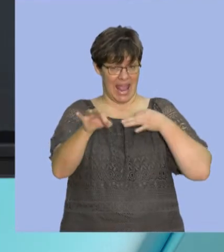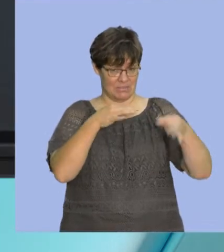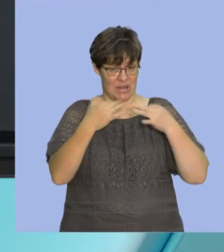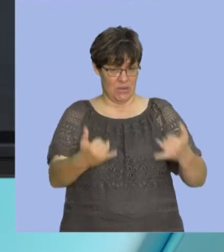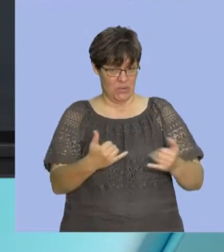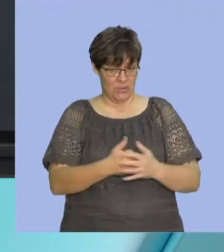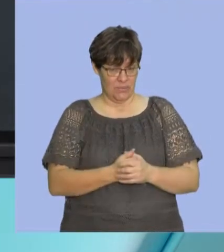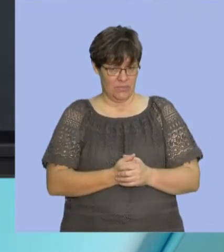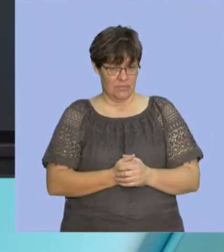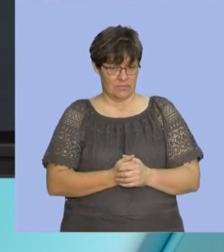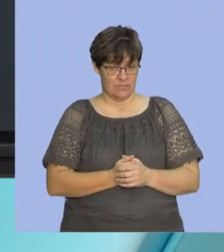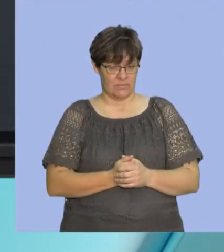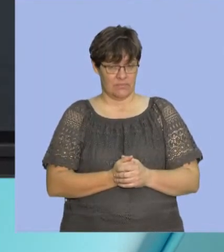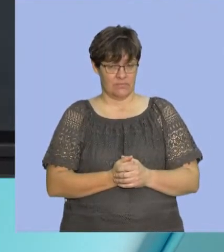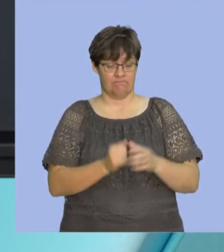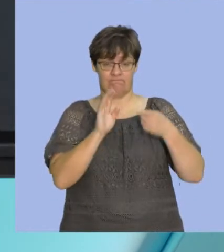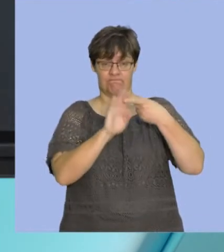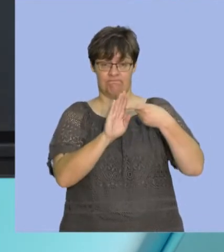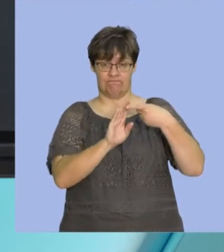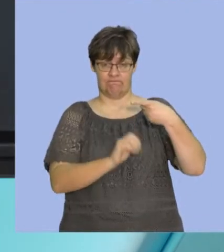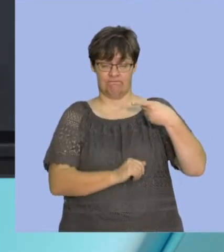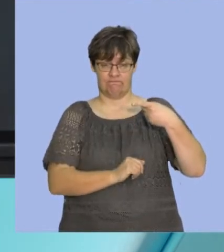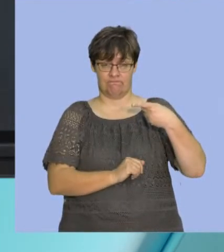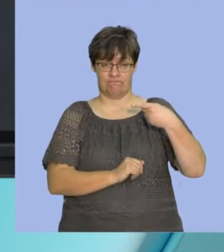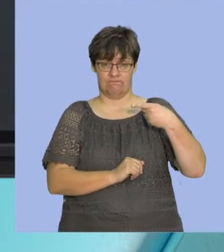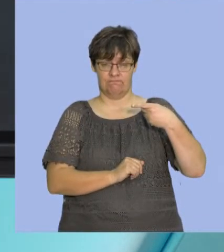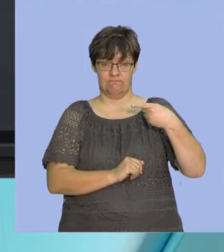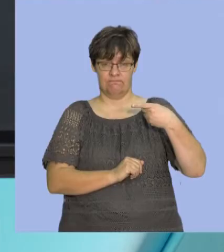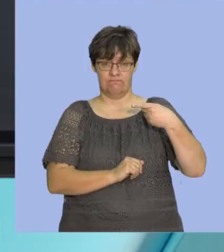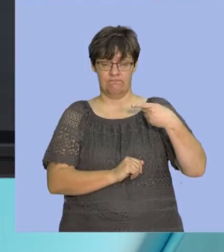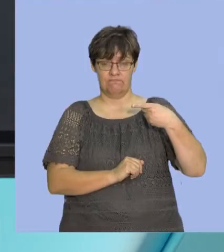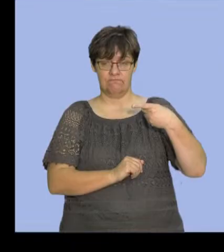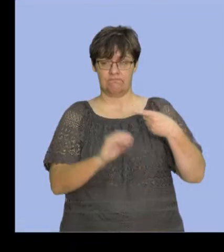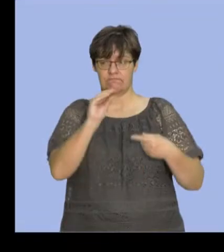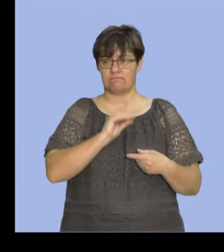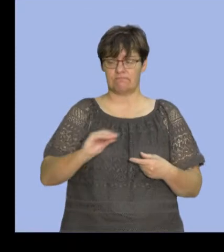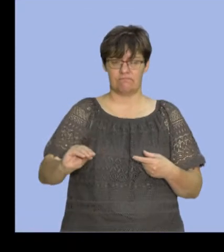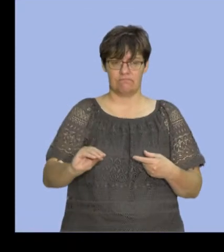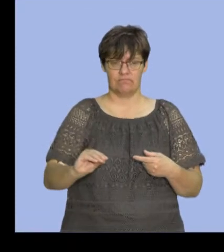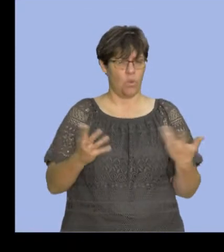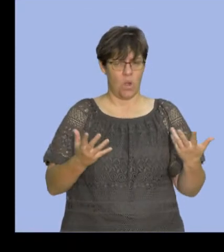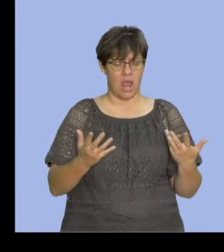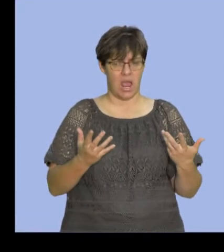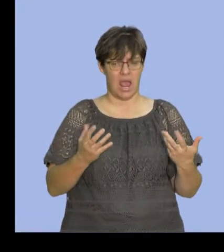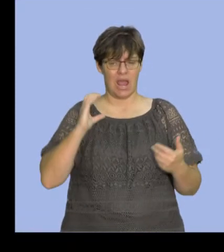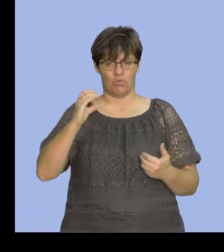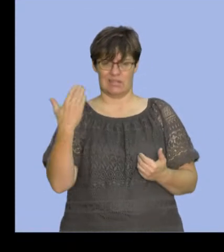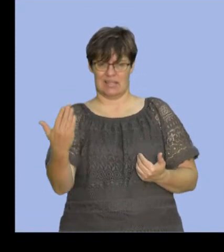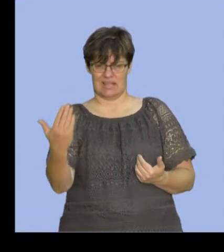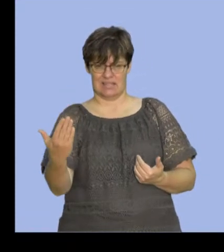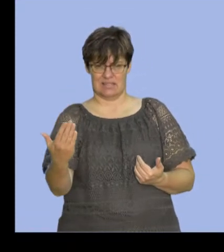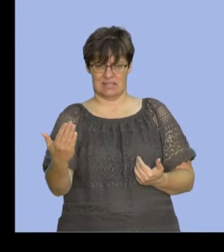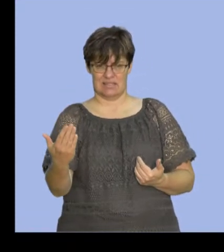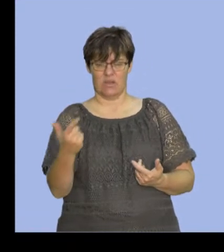here. Firstly, it's an entry on the credit side of